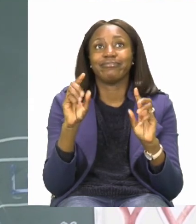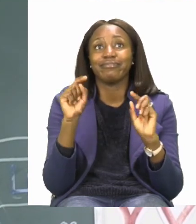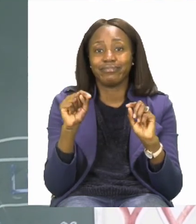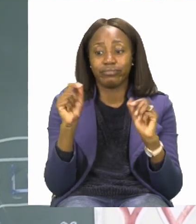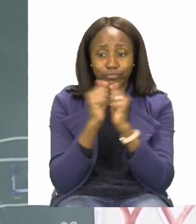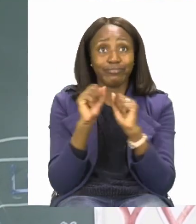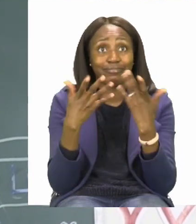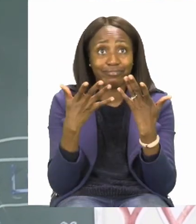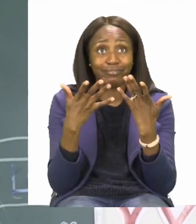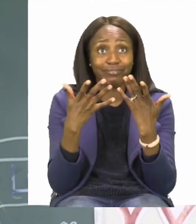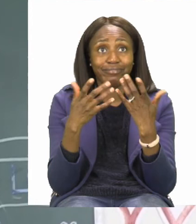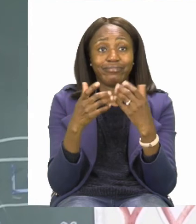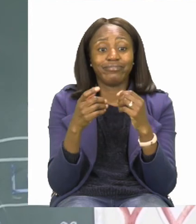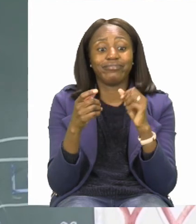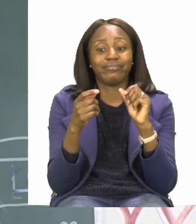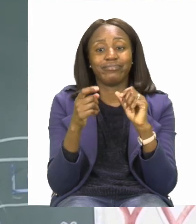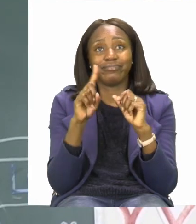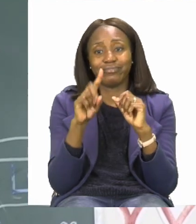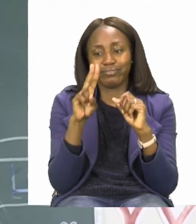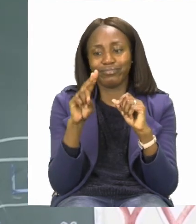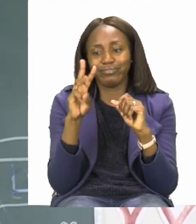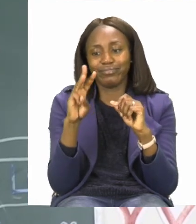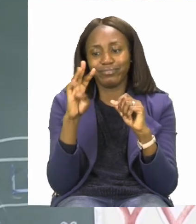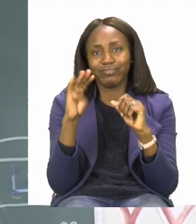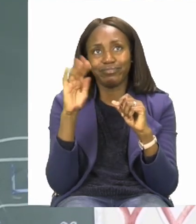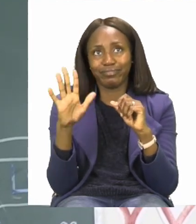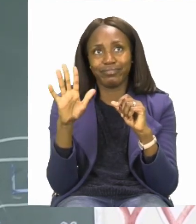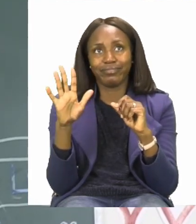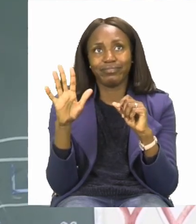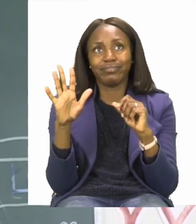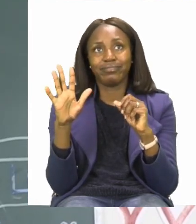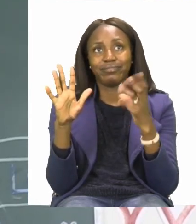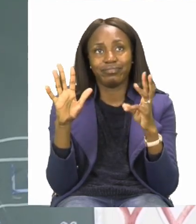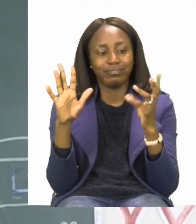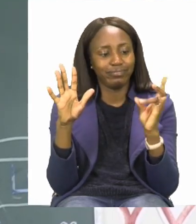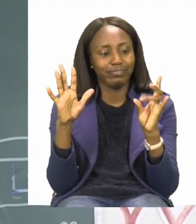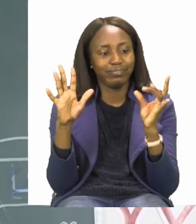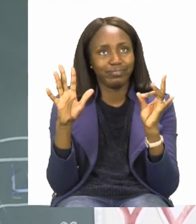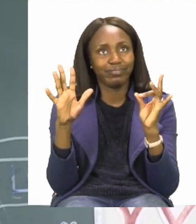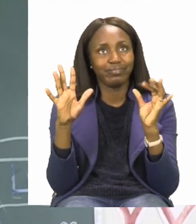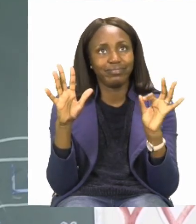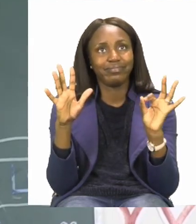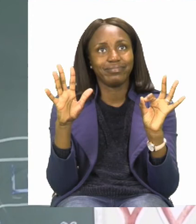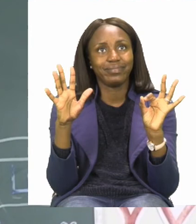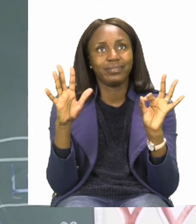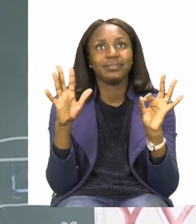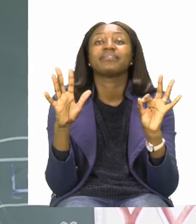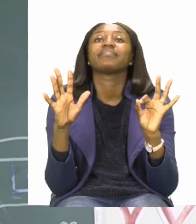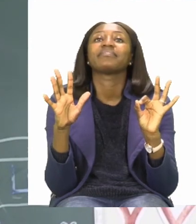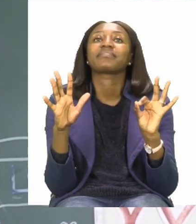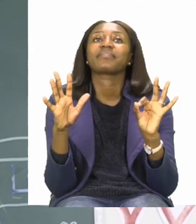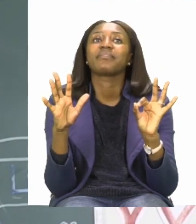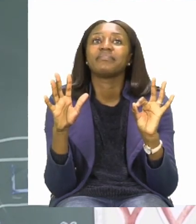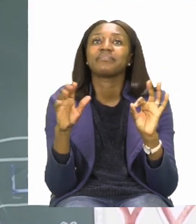all together. 1, 2, 3, 4, 5, 6, 7, 8, 9. So